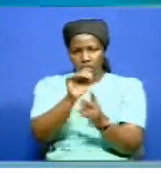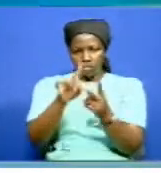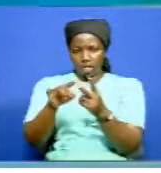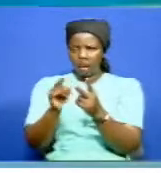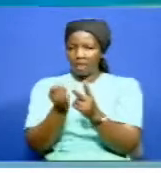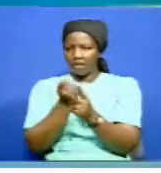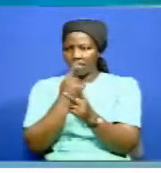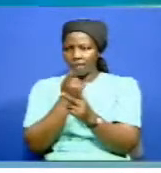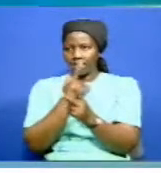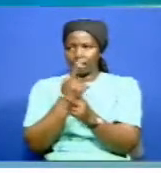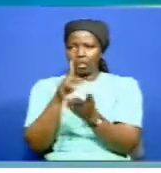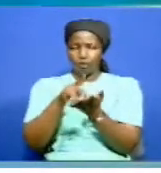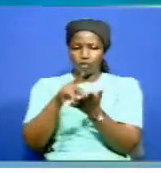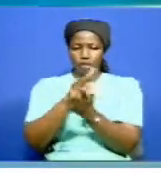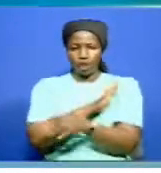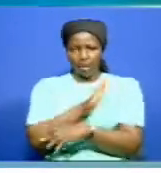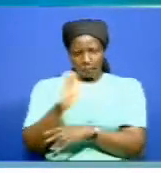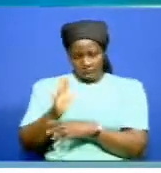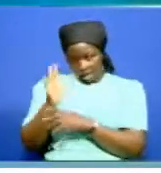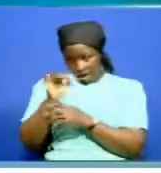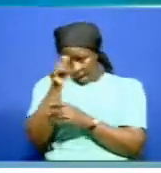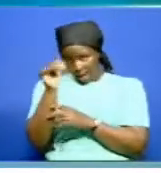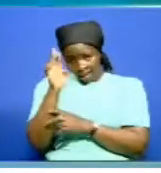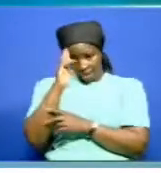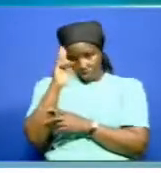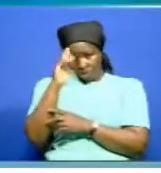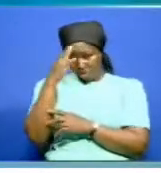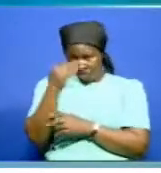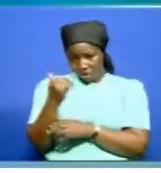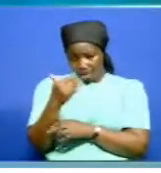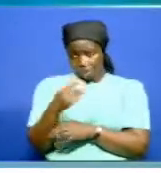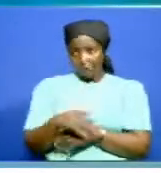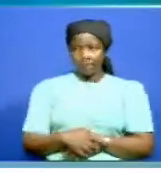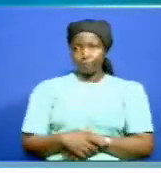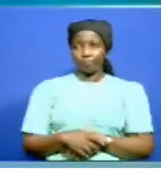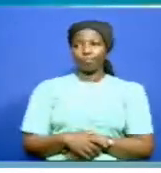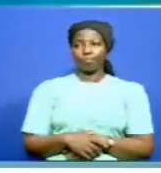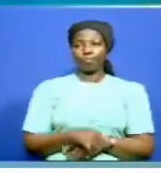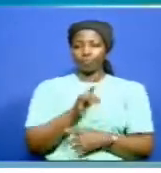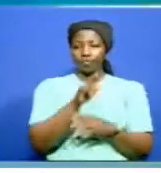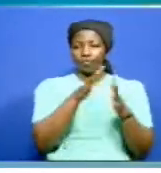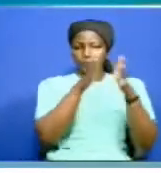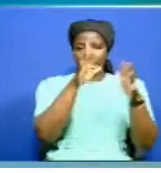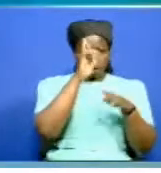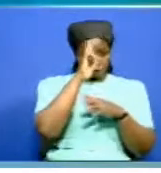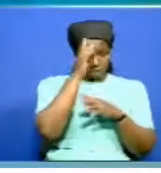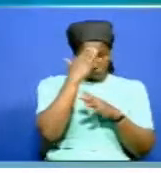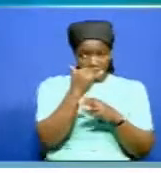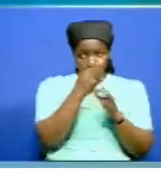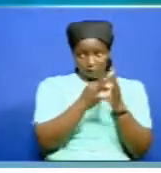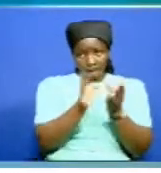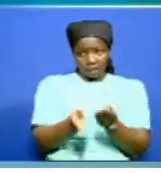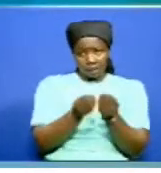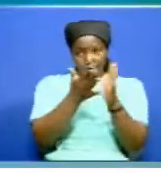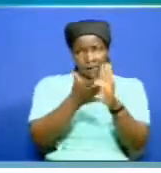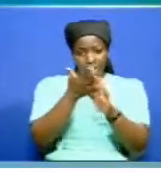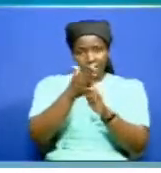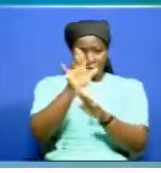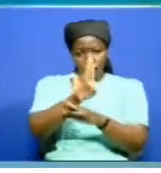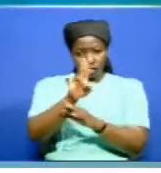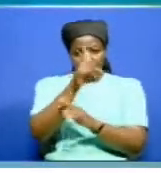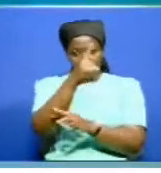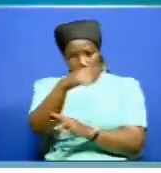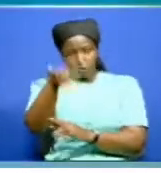Another reason for actually going for the AstraZeneca was, okay, of course that's the main reason, because if it's not granted the emergency use